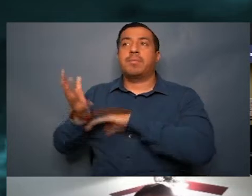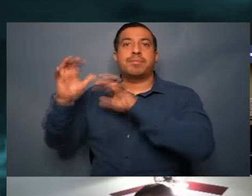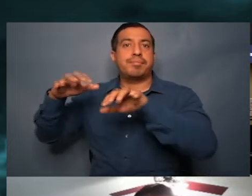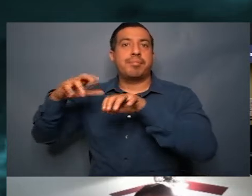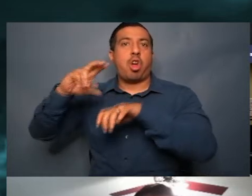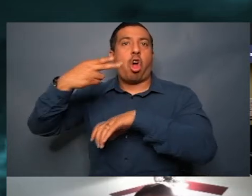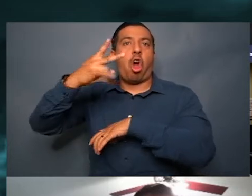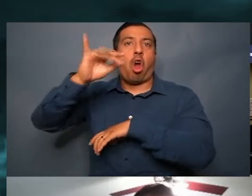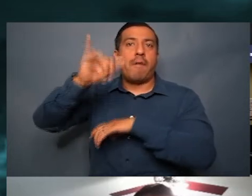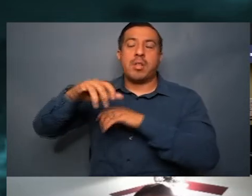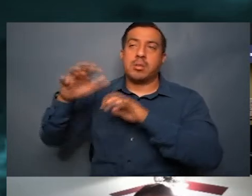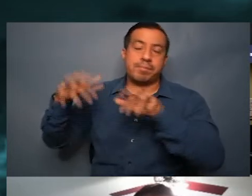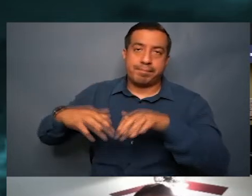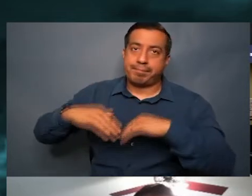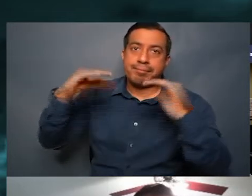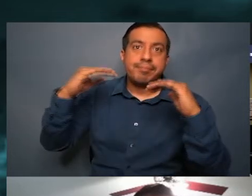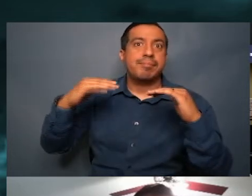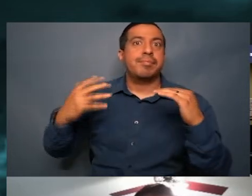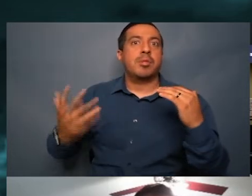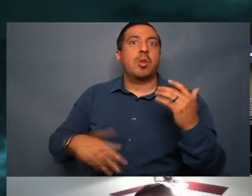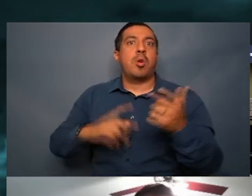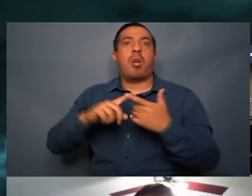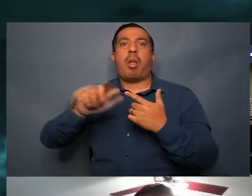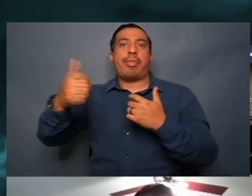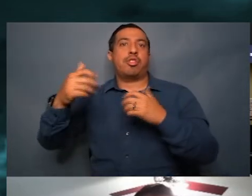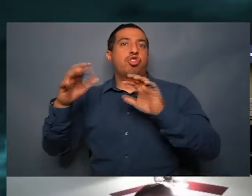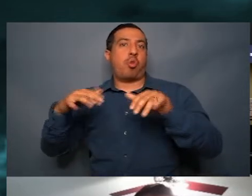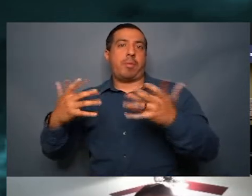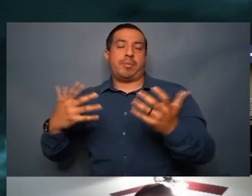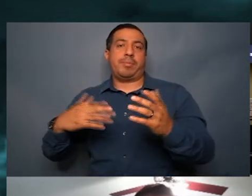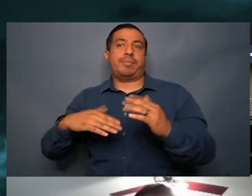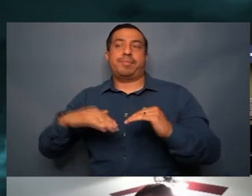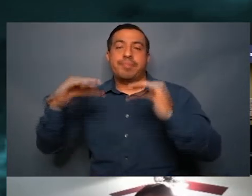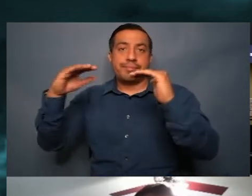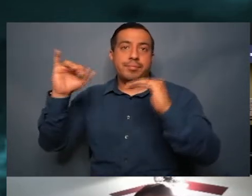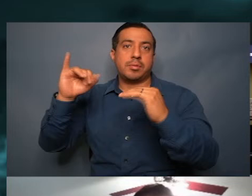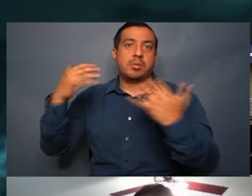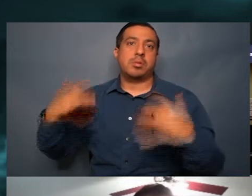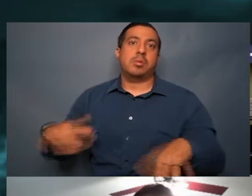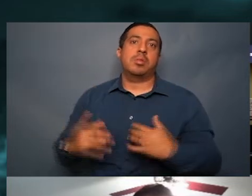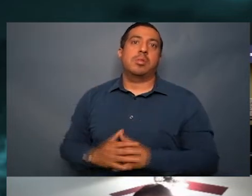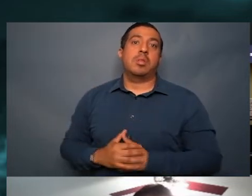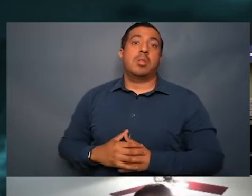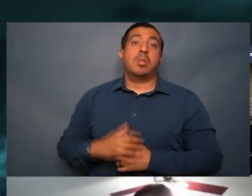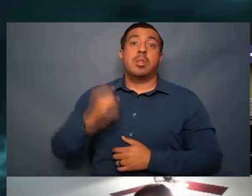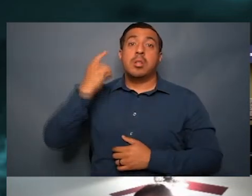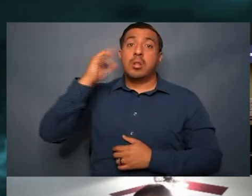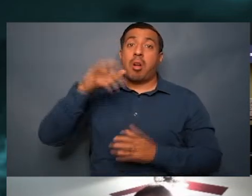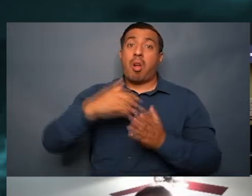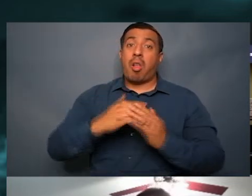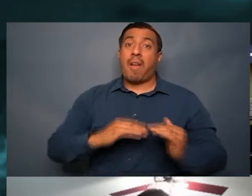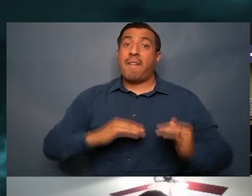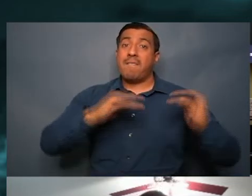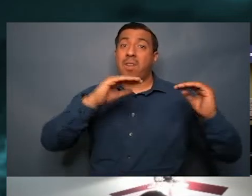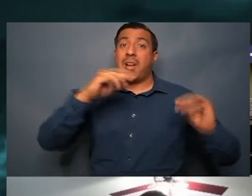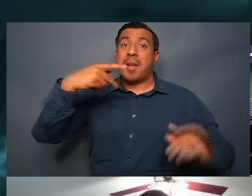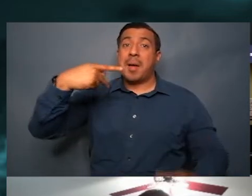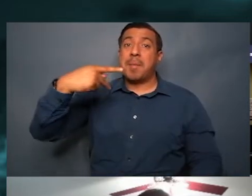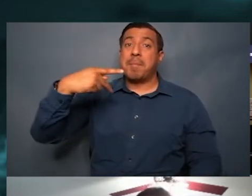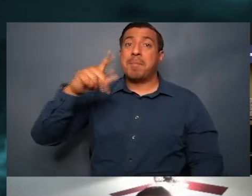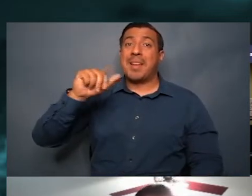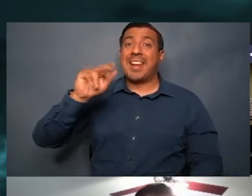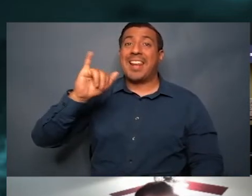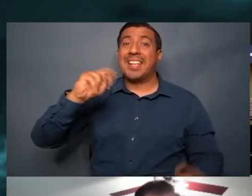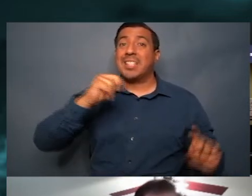during Harvey or whatever storm. And the other thing to keep in mind is that the floodplains that you see on these maps are